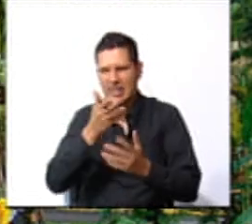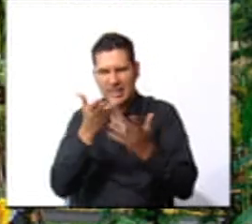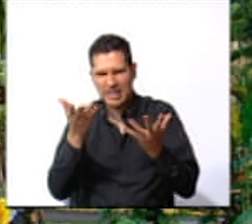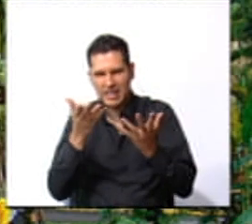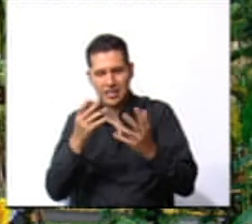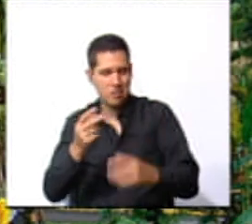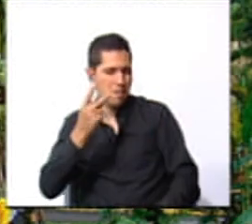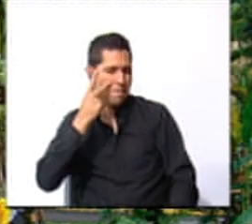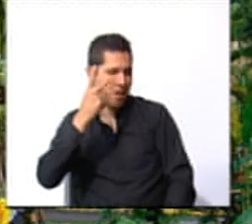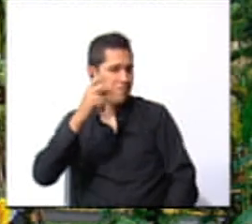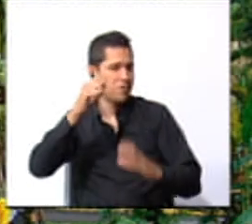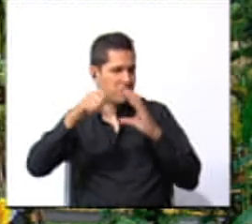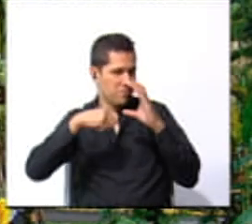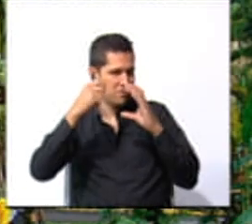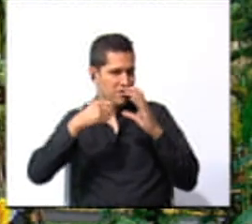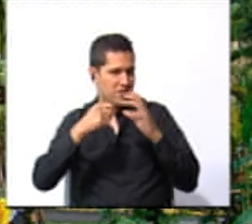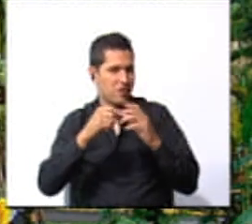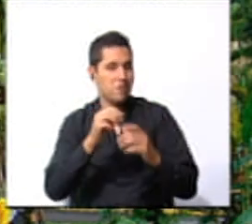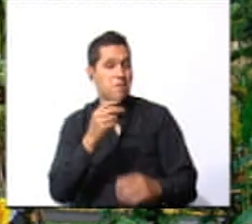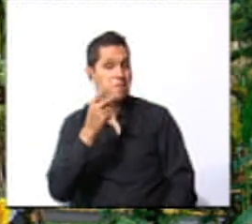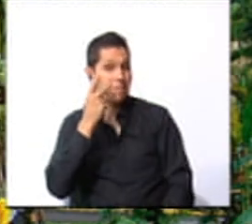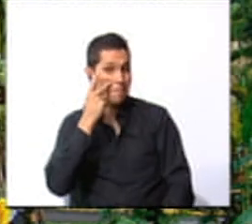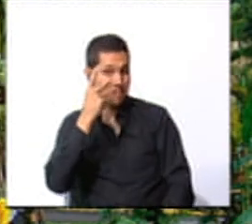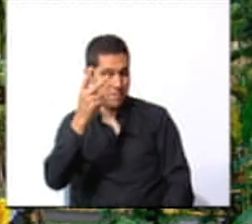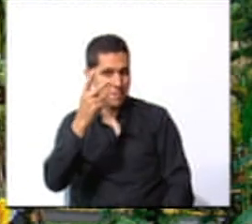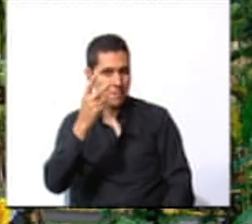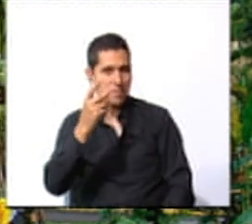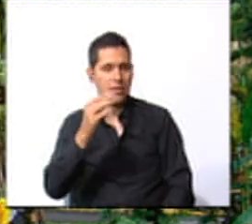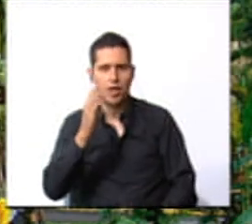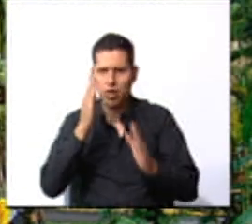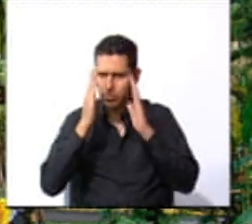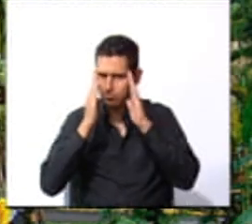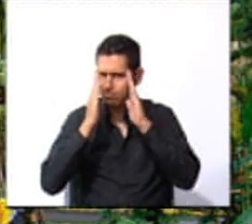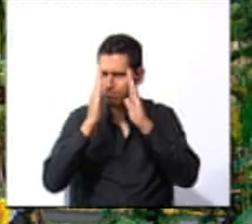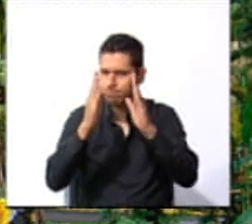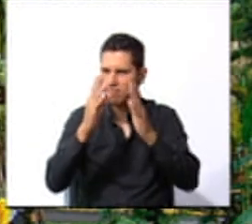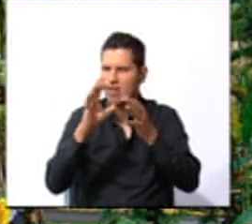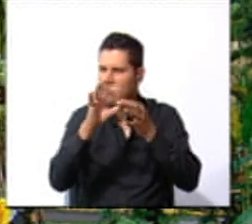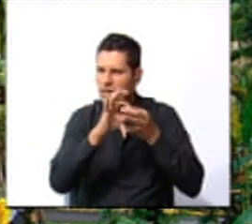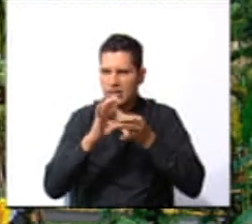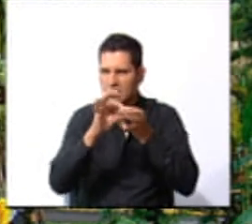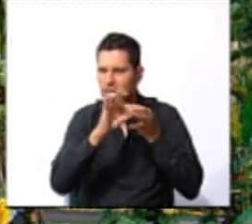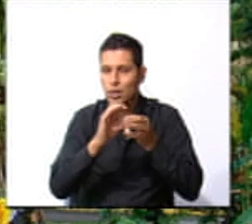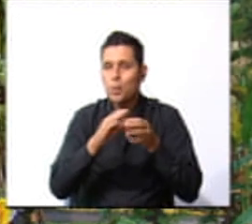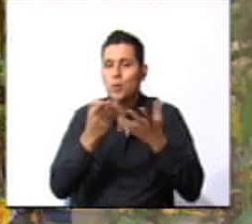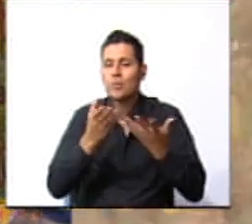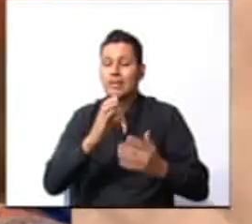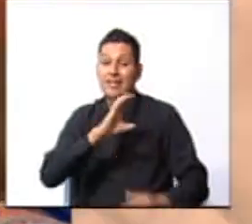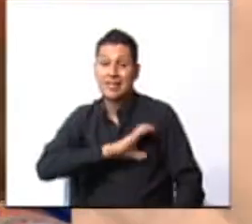attention and pay attention about the adjectives. Listen, Andres.